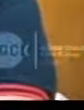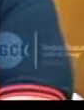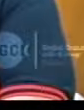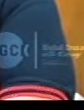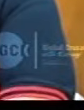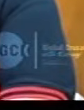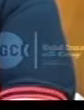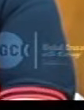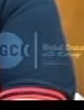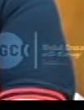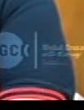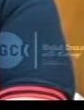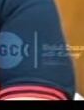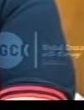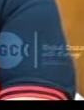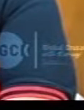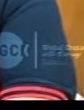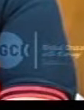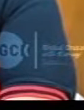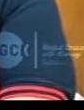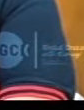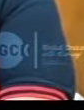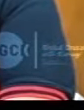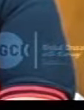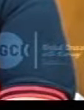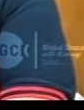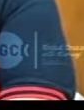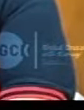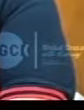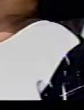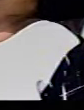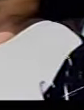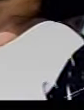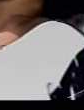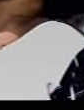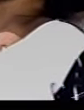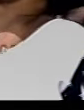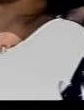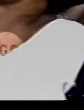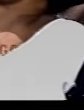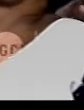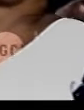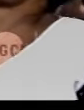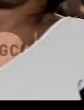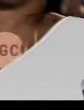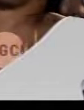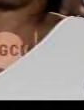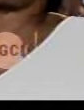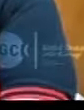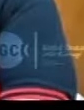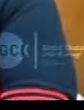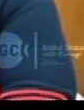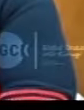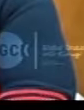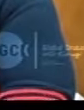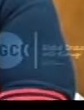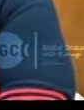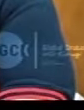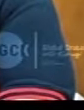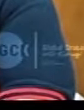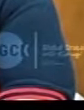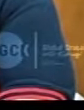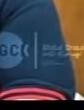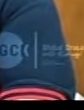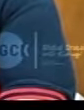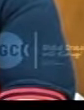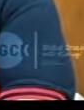scary. On that crusade, I was crying. I was asking God, when will I give my